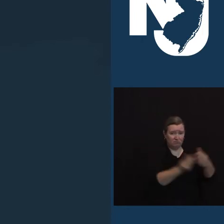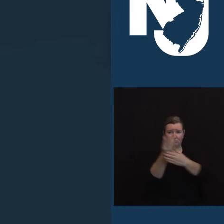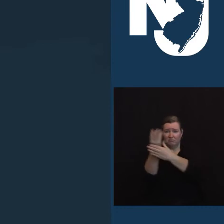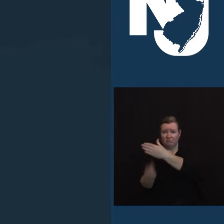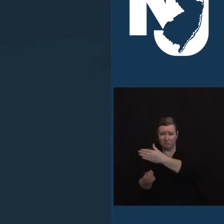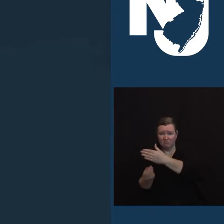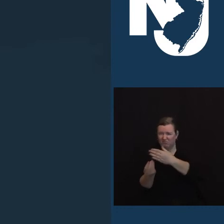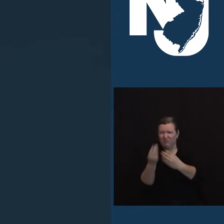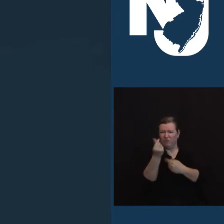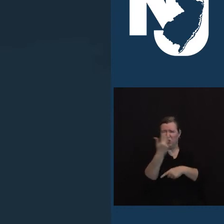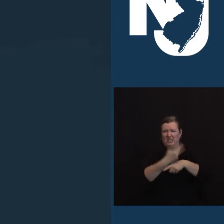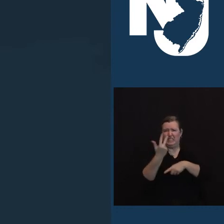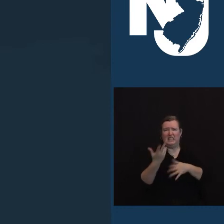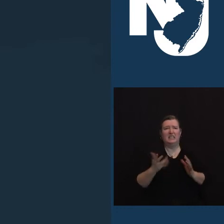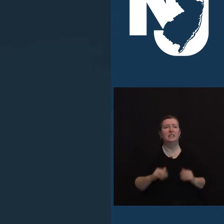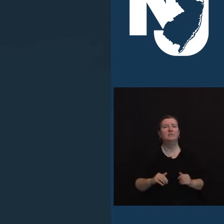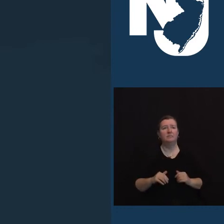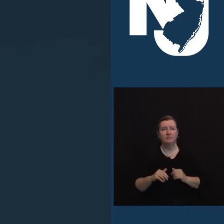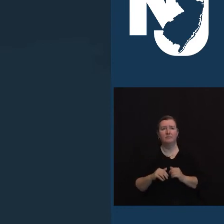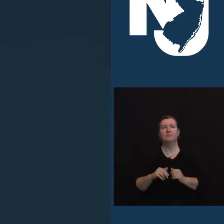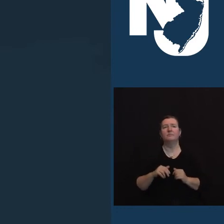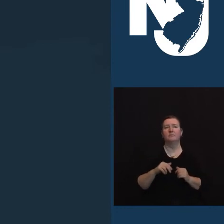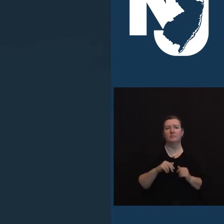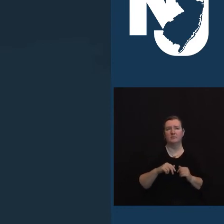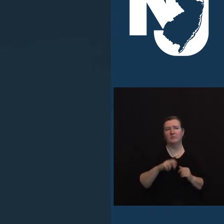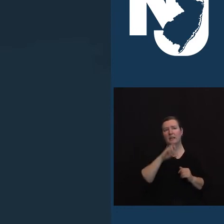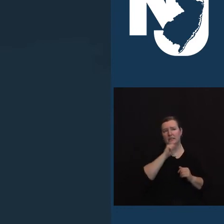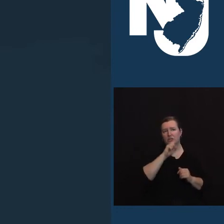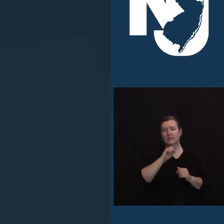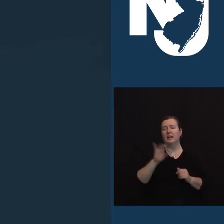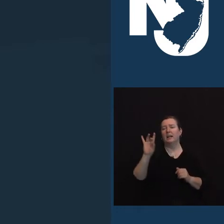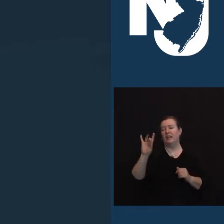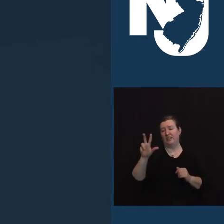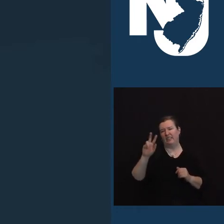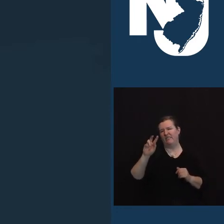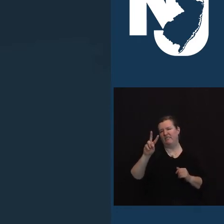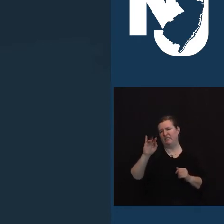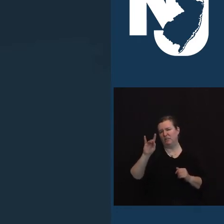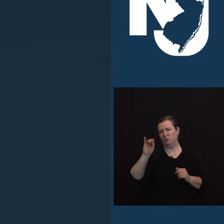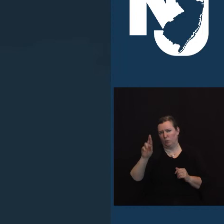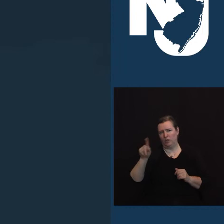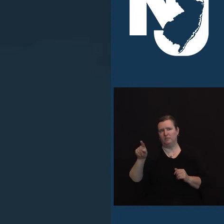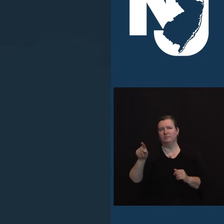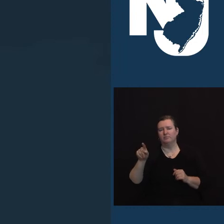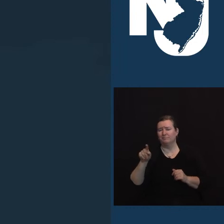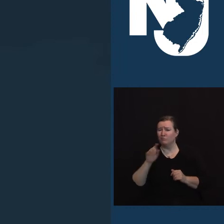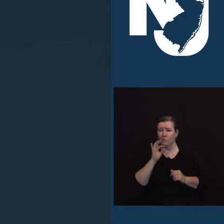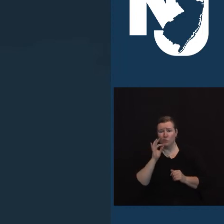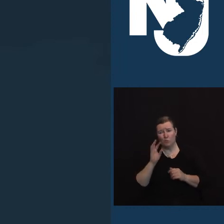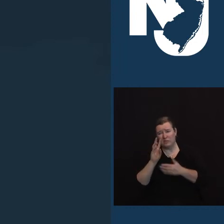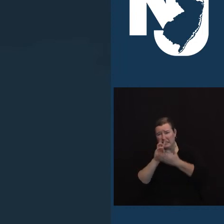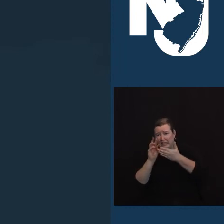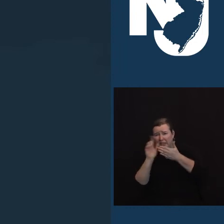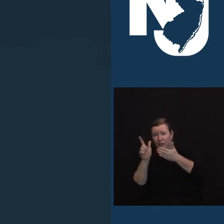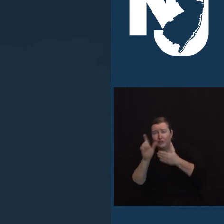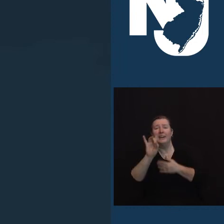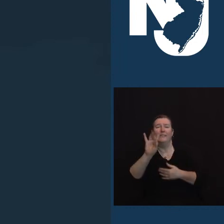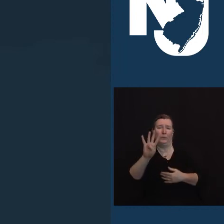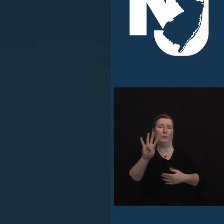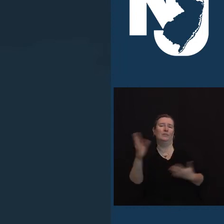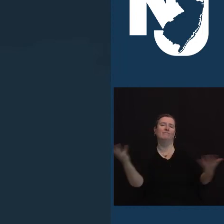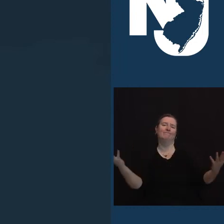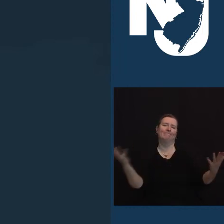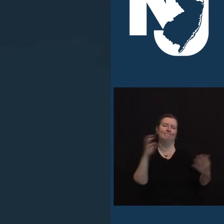time of his passing, just 6 weeks shy of his 84th birthday. He had served the people of Patterson in the city's Human